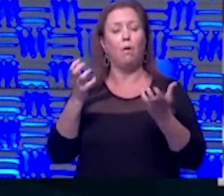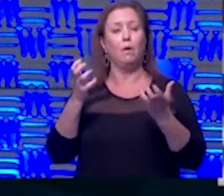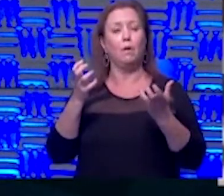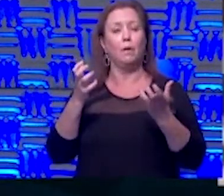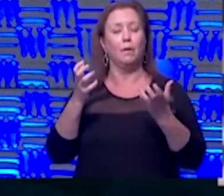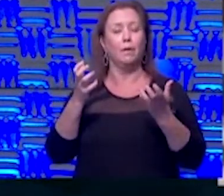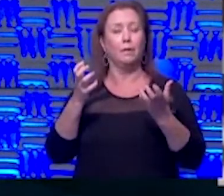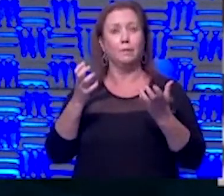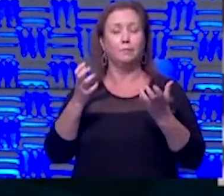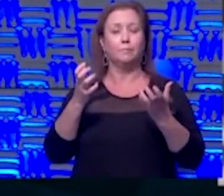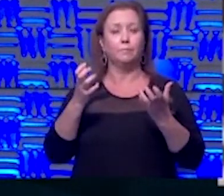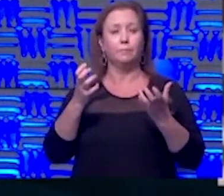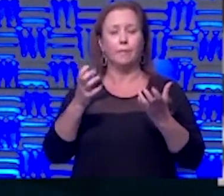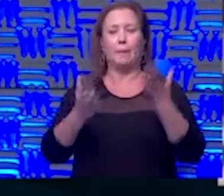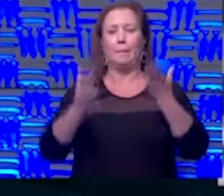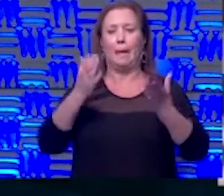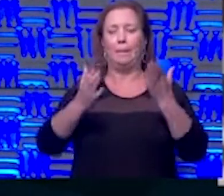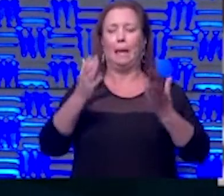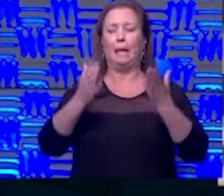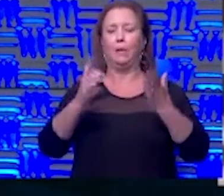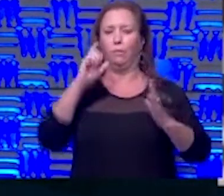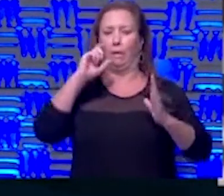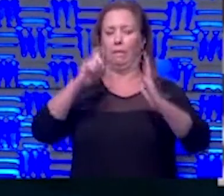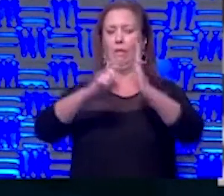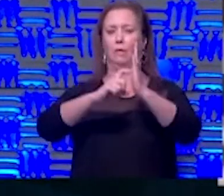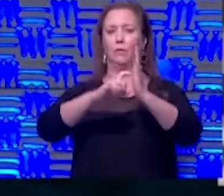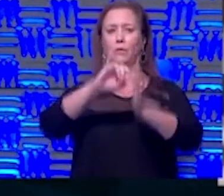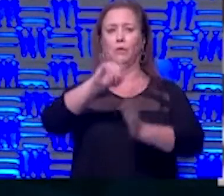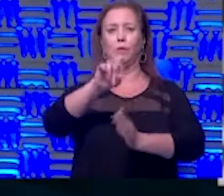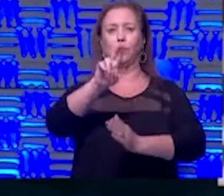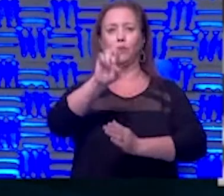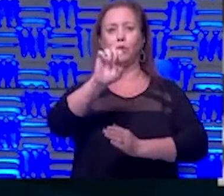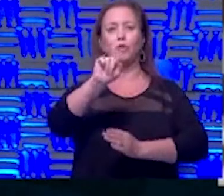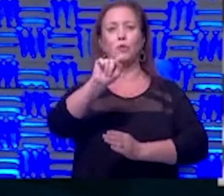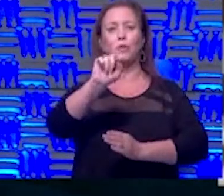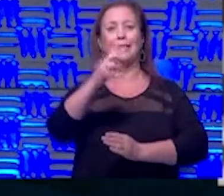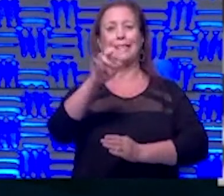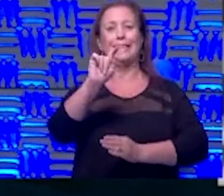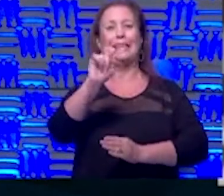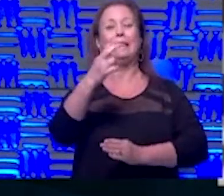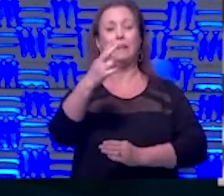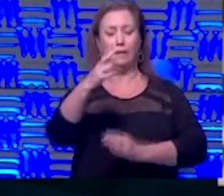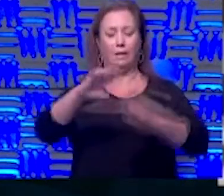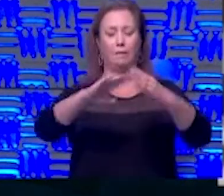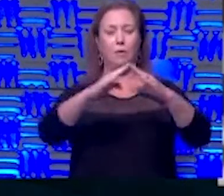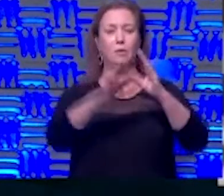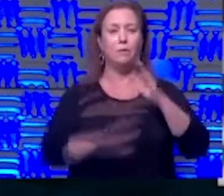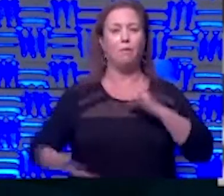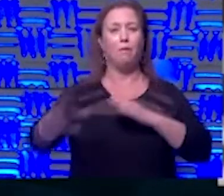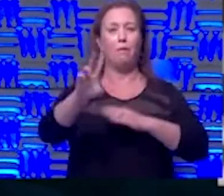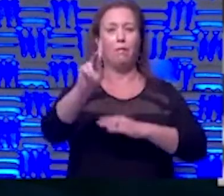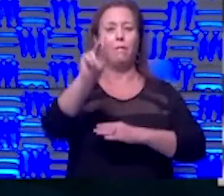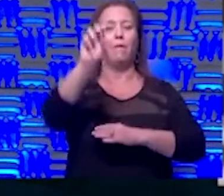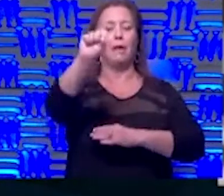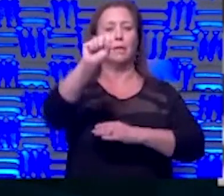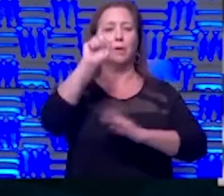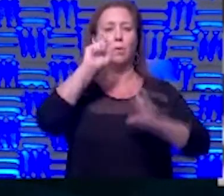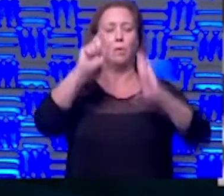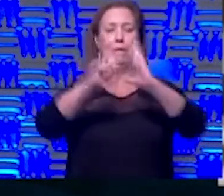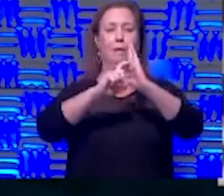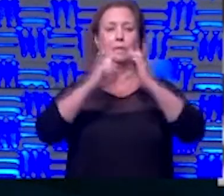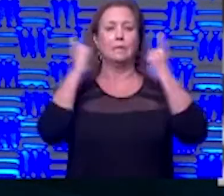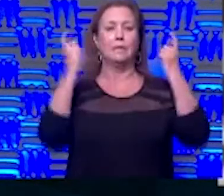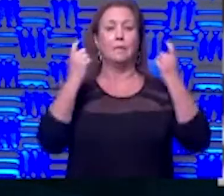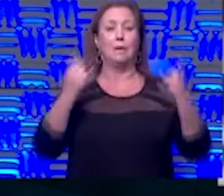perhaps this has been acknowledged in my absence, but Juneteenth and communities across Kansas are recognizing